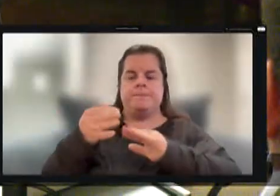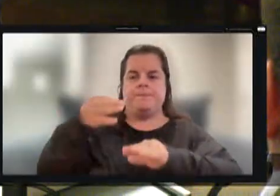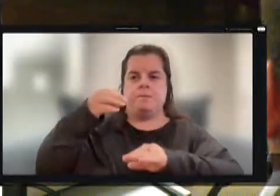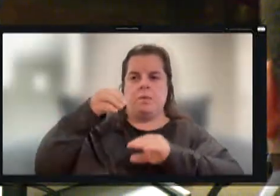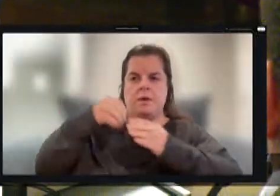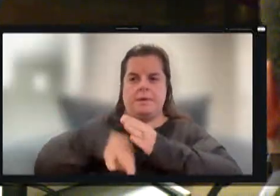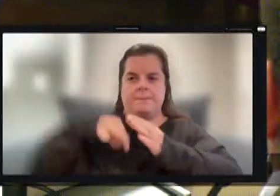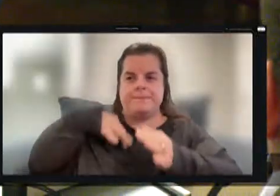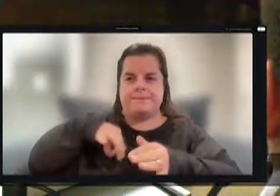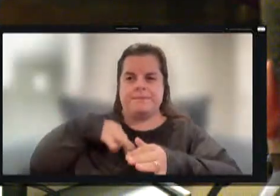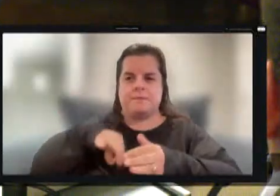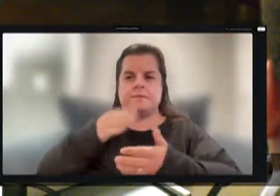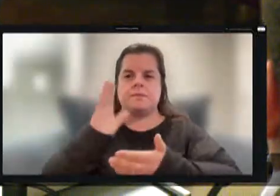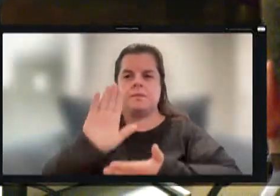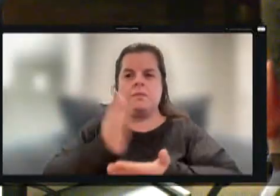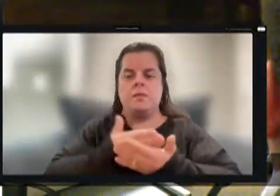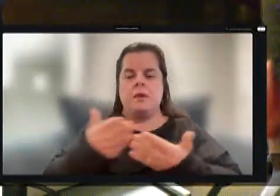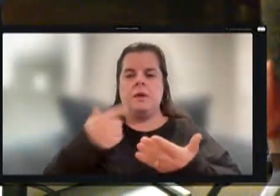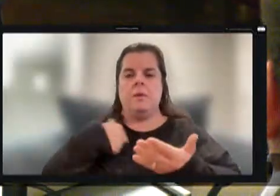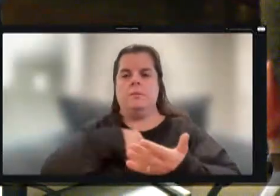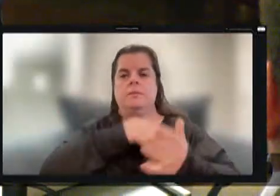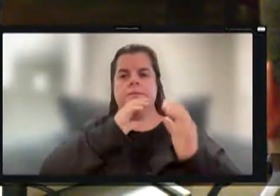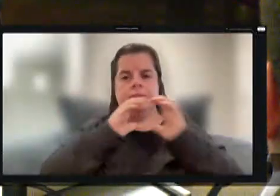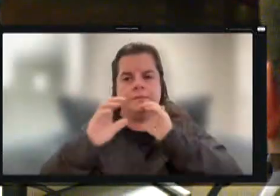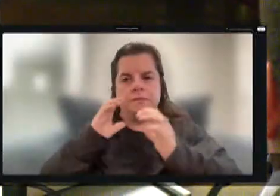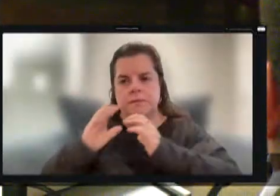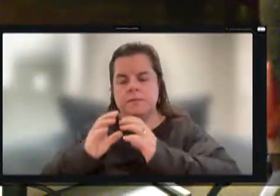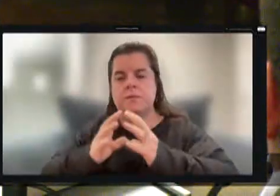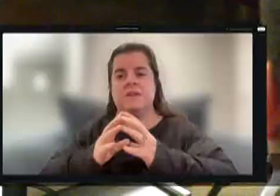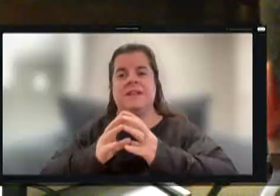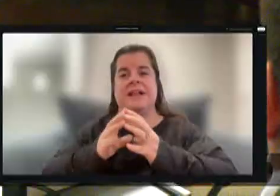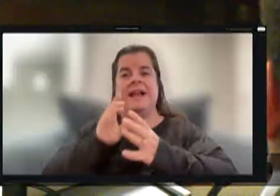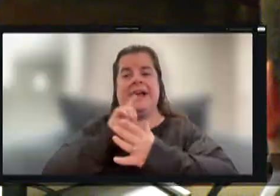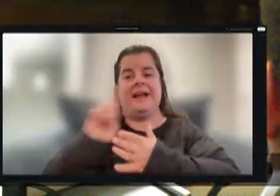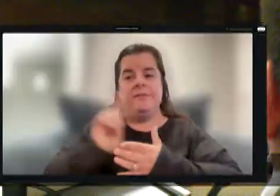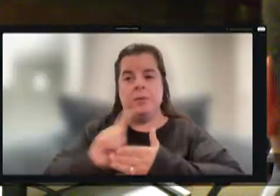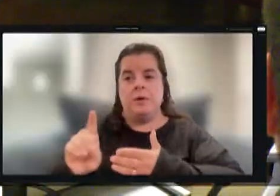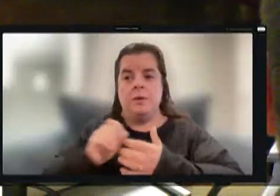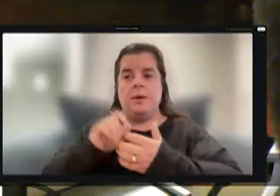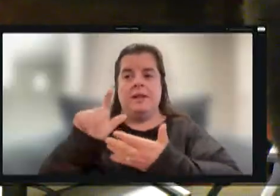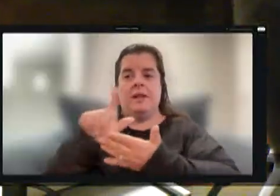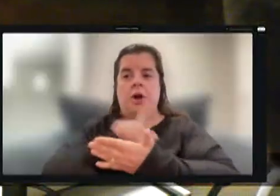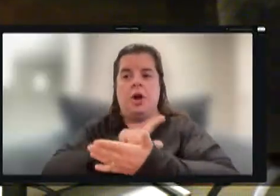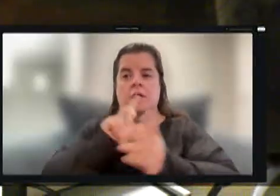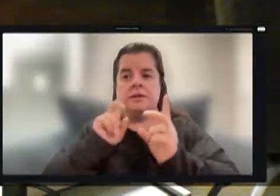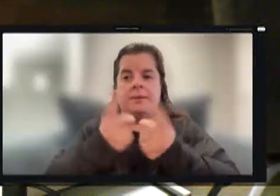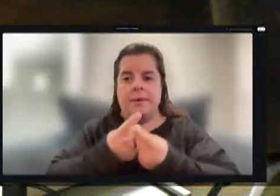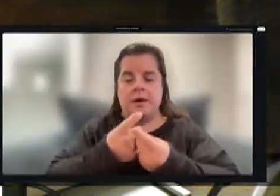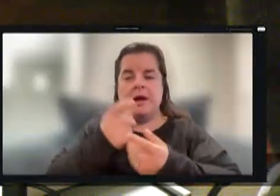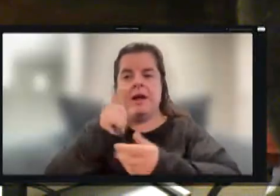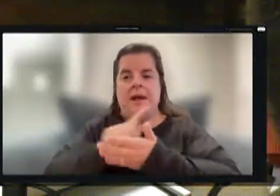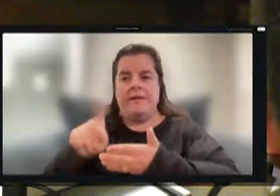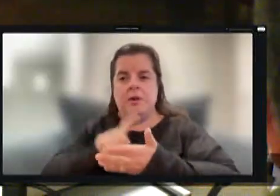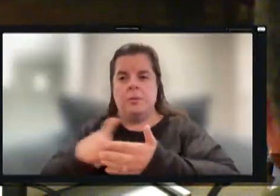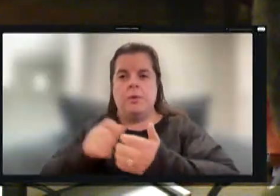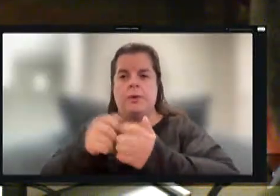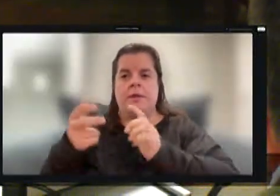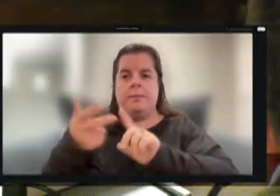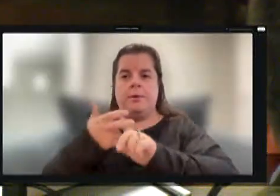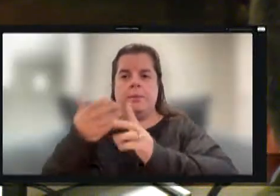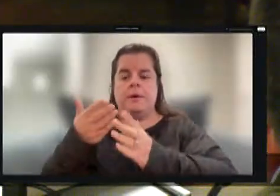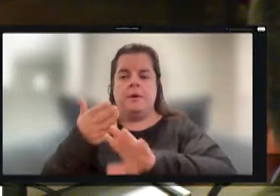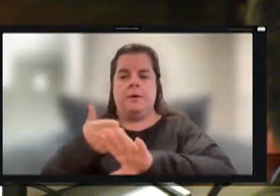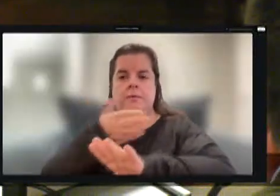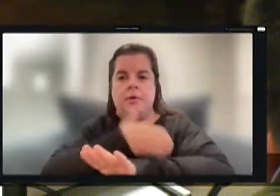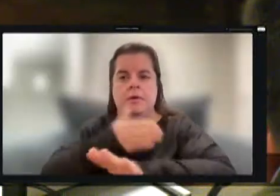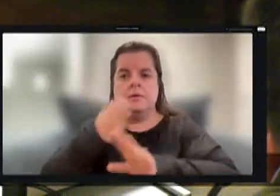So those are some of the things that we have been in conversation with. Again, I spend every week with our law department, every week with that procurement modernization team. We have a